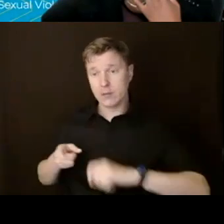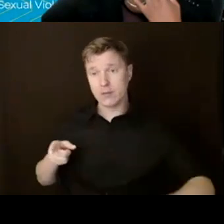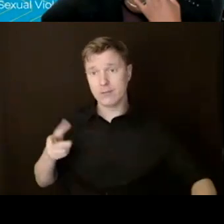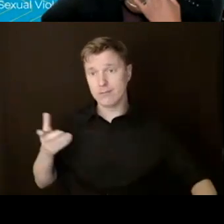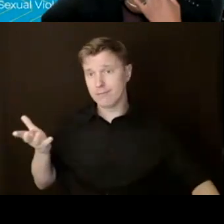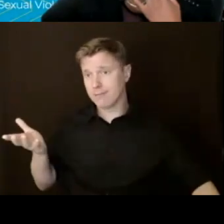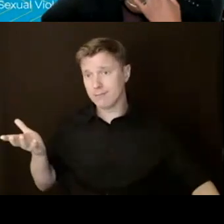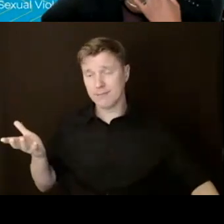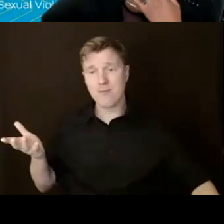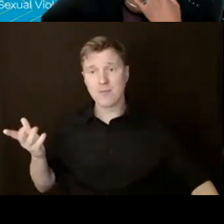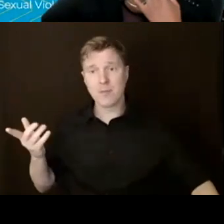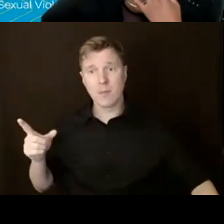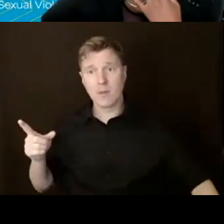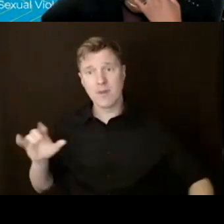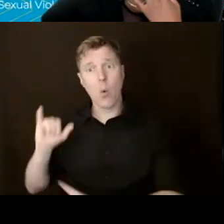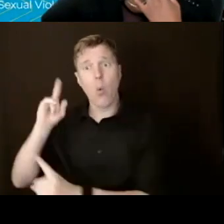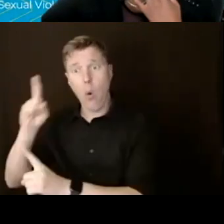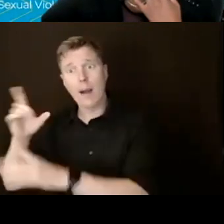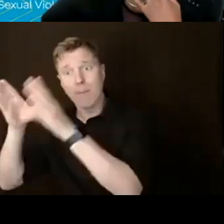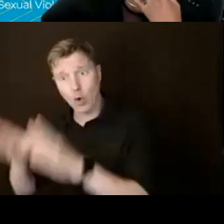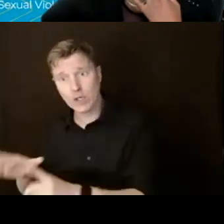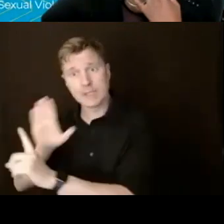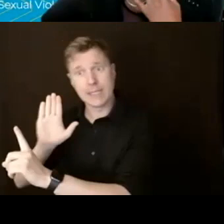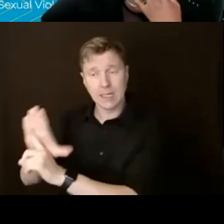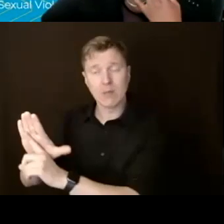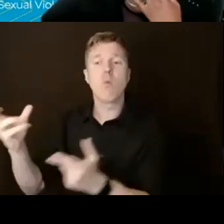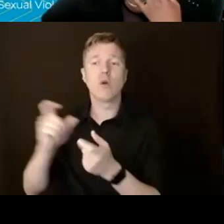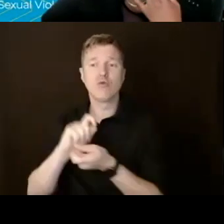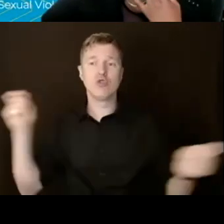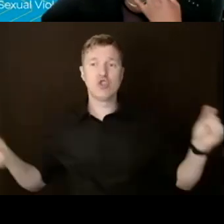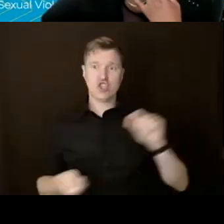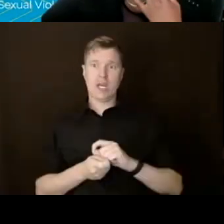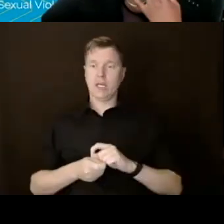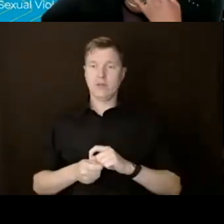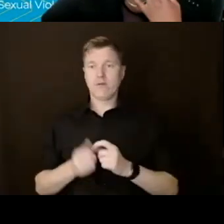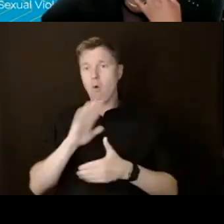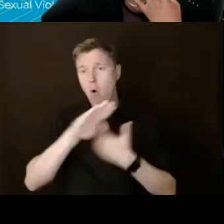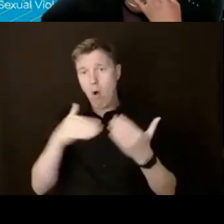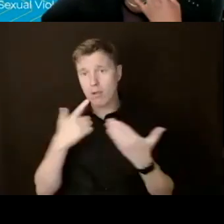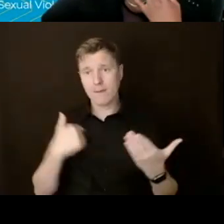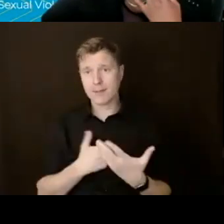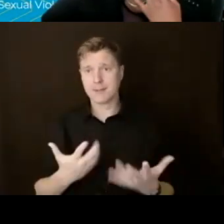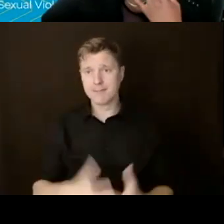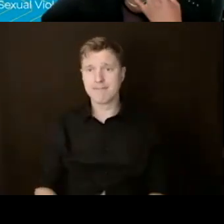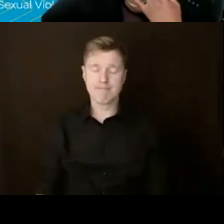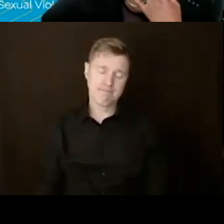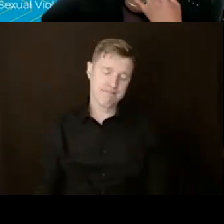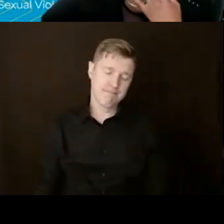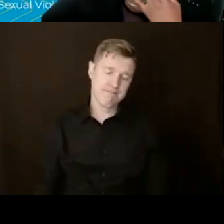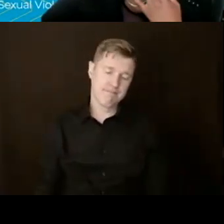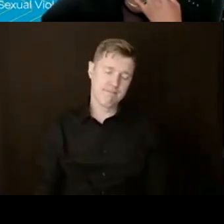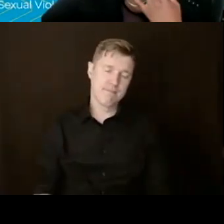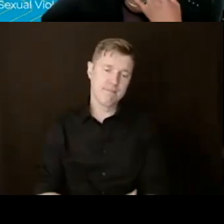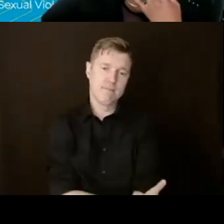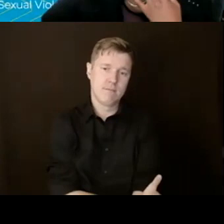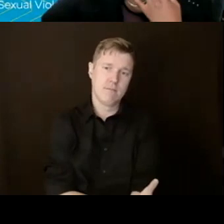lived reality of this one individual, we're actually wanting to change the lived reality for all of us. And so even in, for